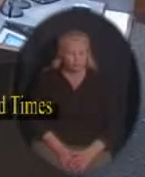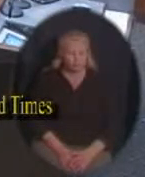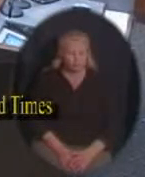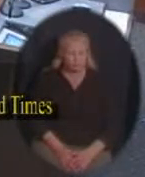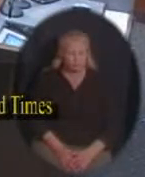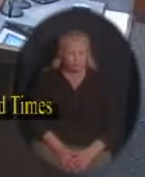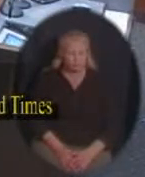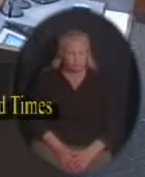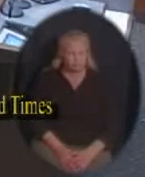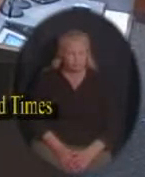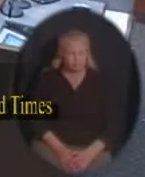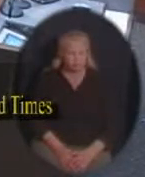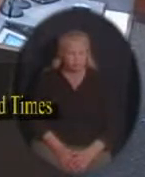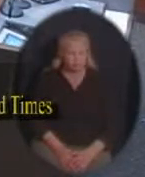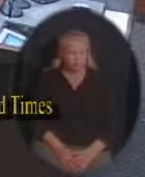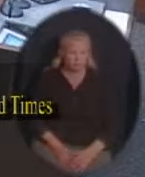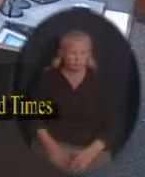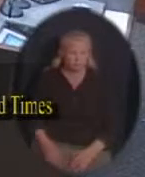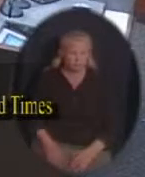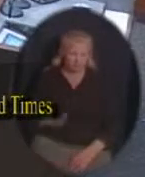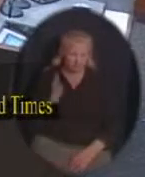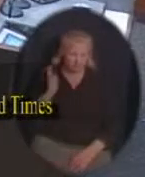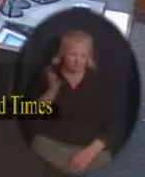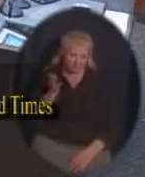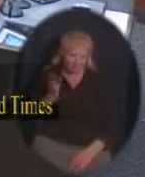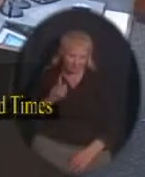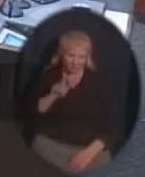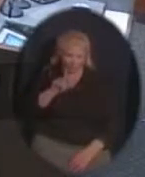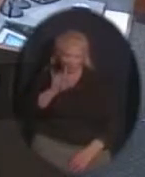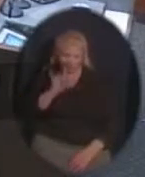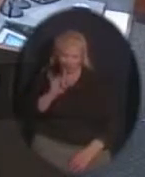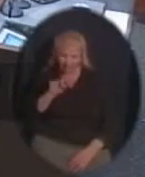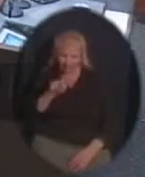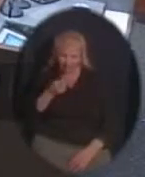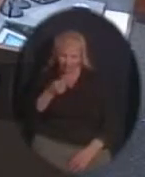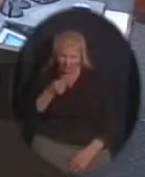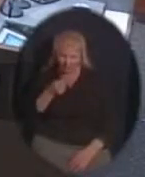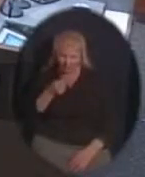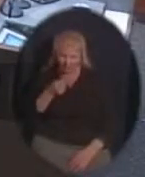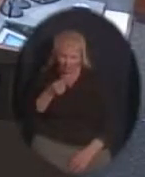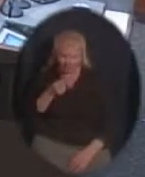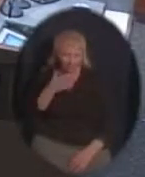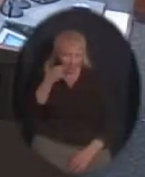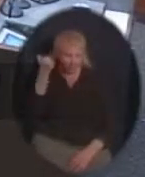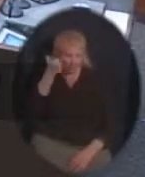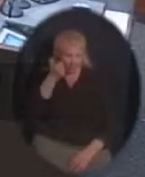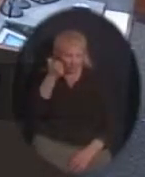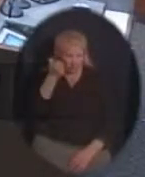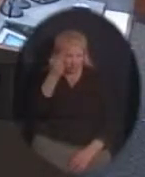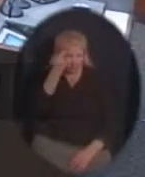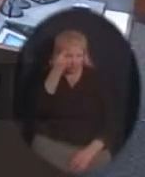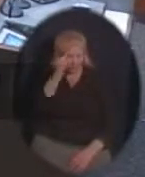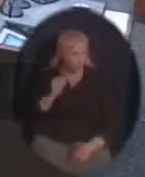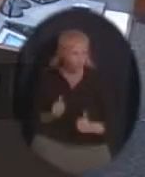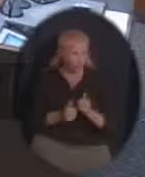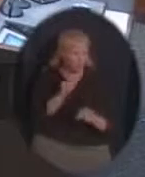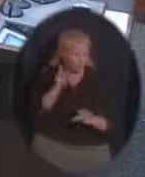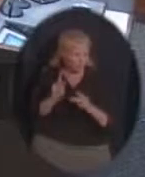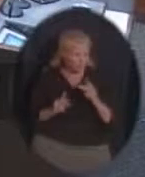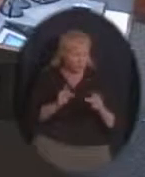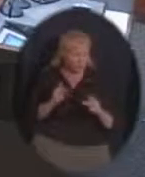It seems to me the 28th fits most people. Am I speaking correctly here, that each one of you can do the 28th pretty